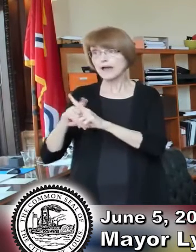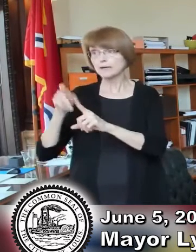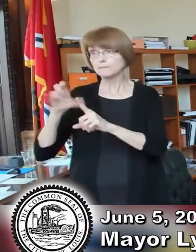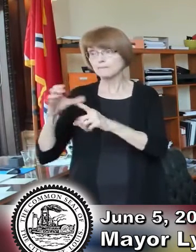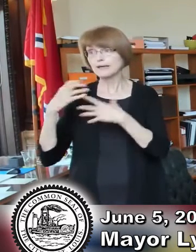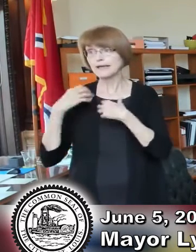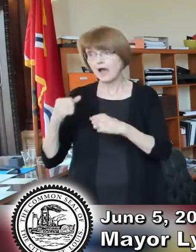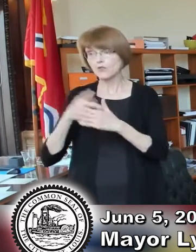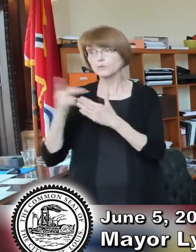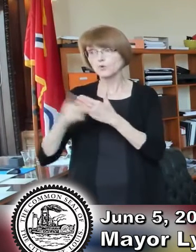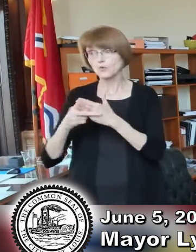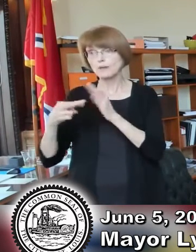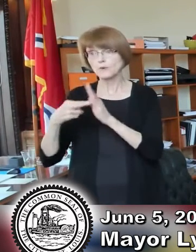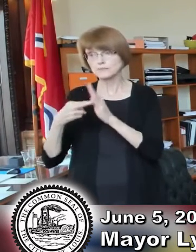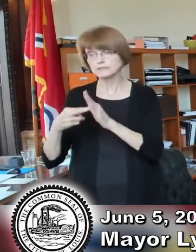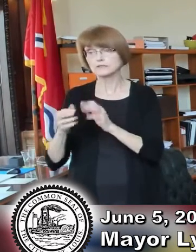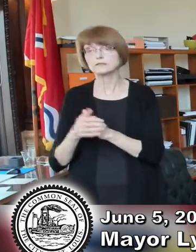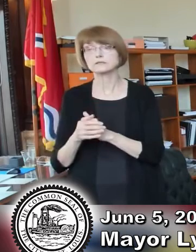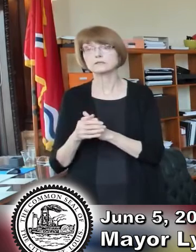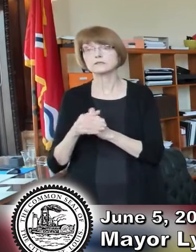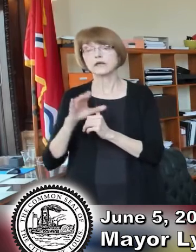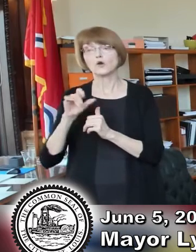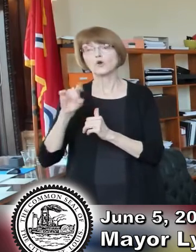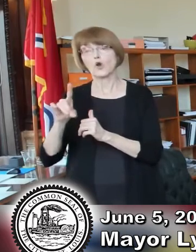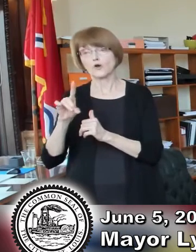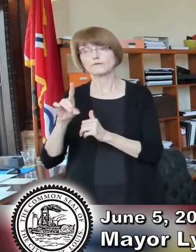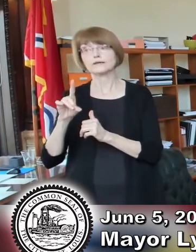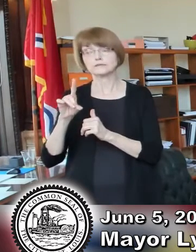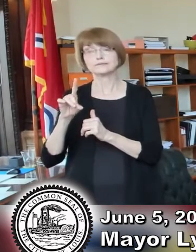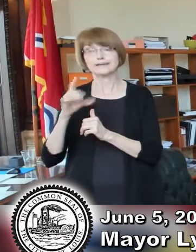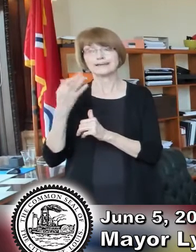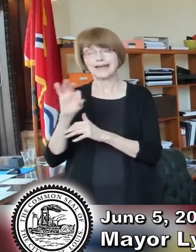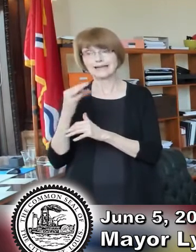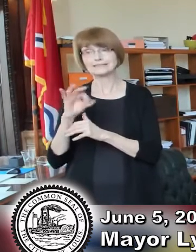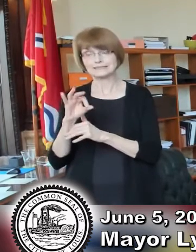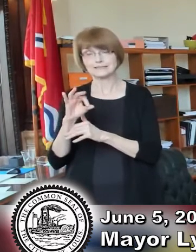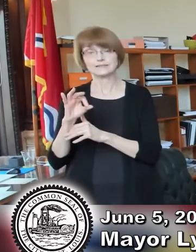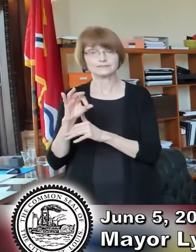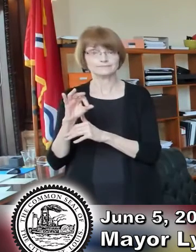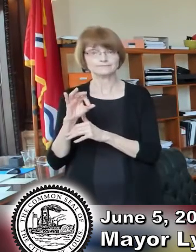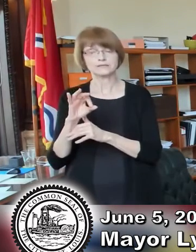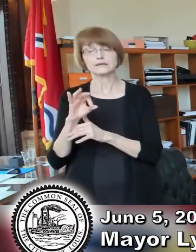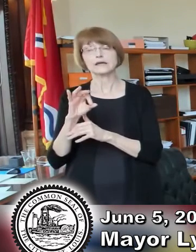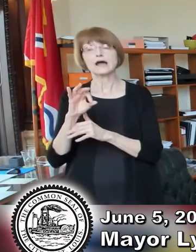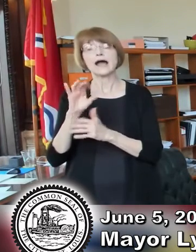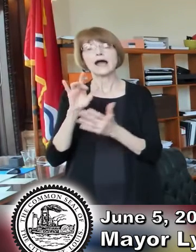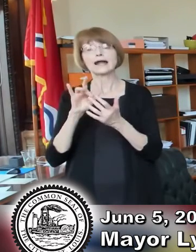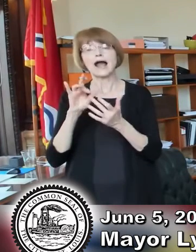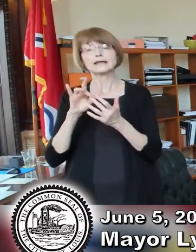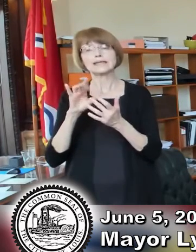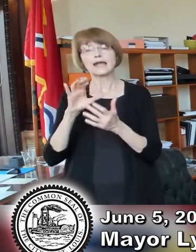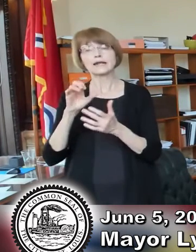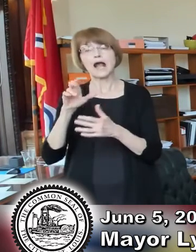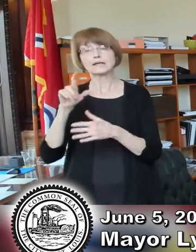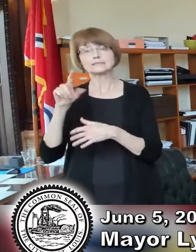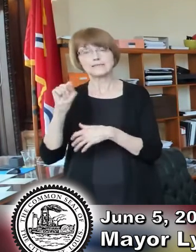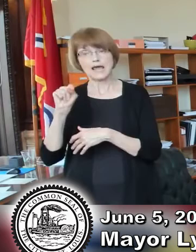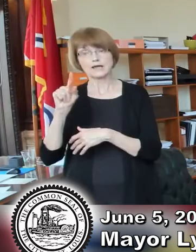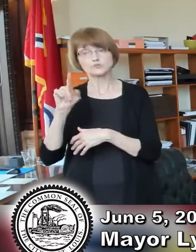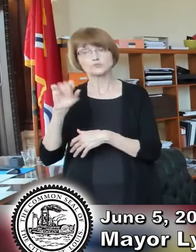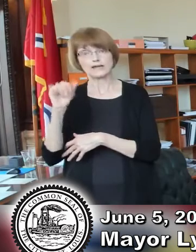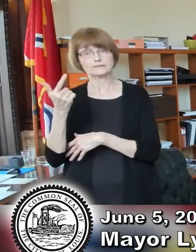and then parentheses, COVID-19 virus contact tracing / investigator. Those jobs are available right now. So if